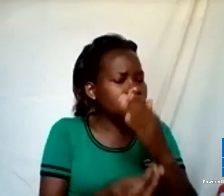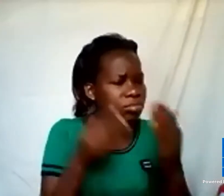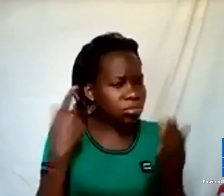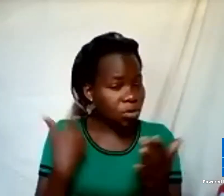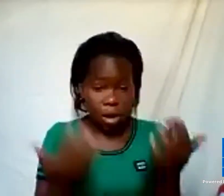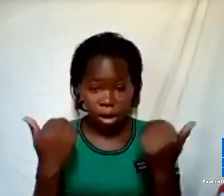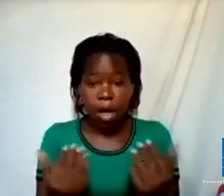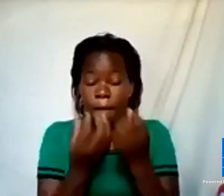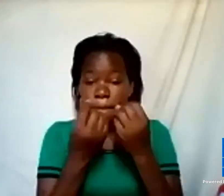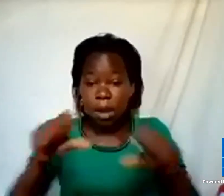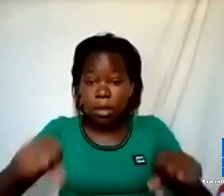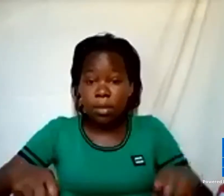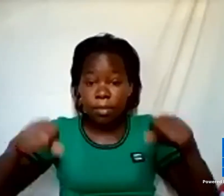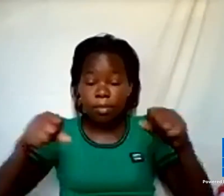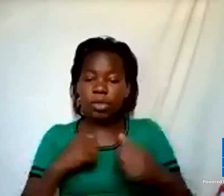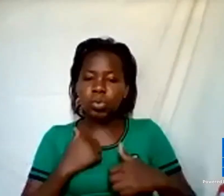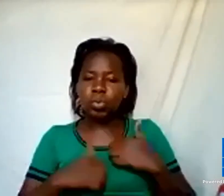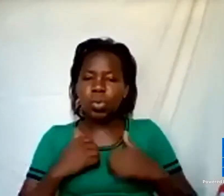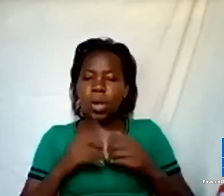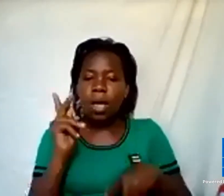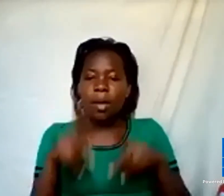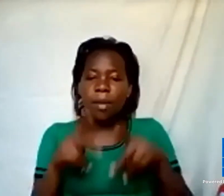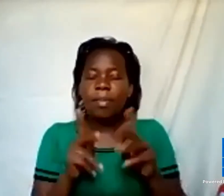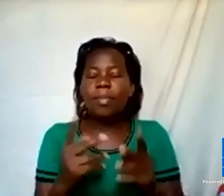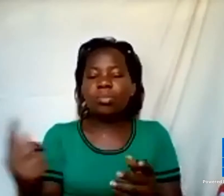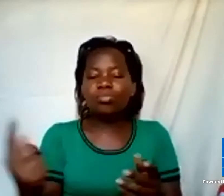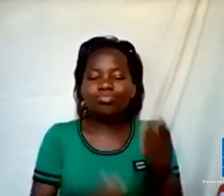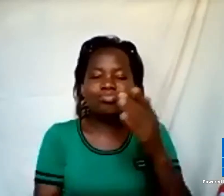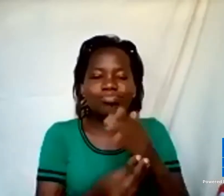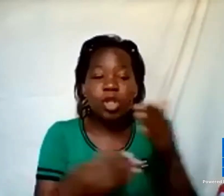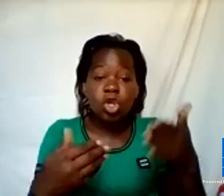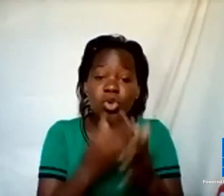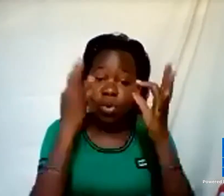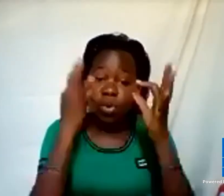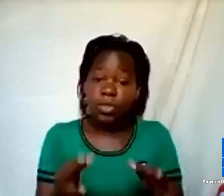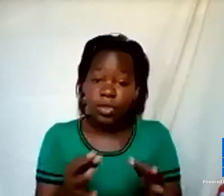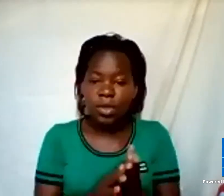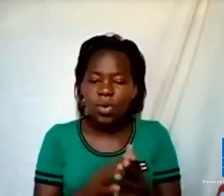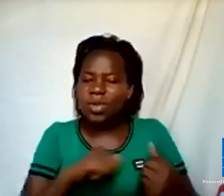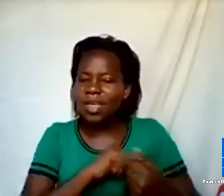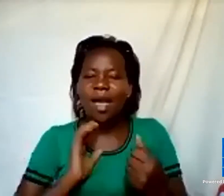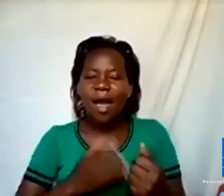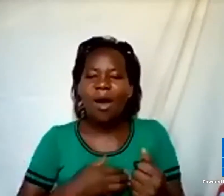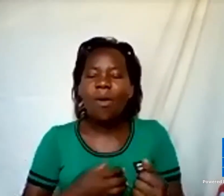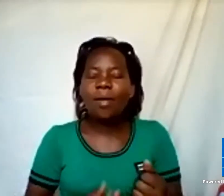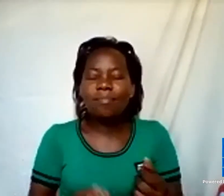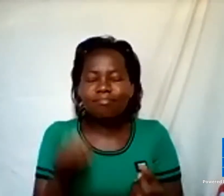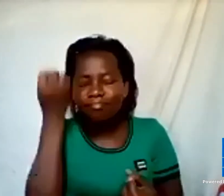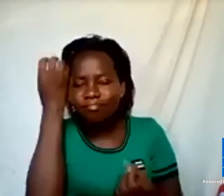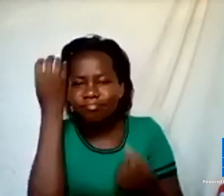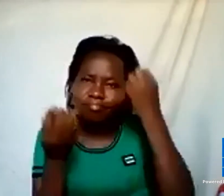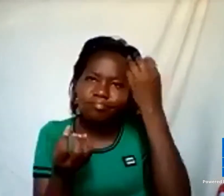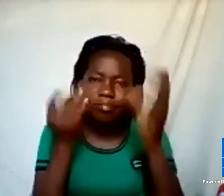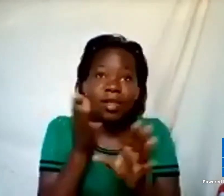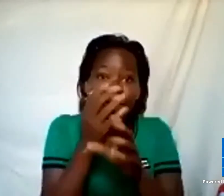on people who are bringing something new. We challenge our employees with innovations. The organization placed there